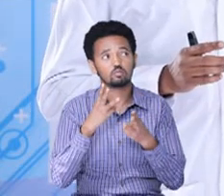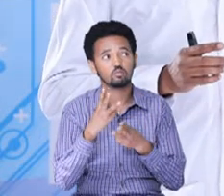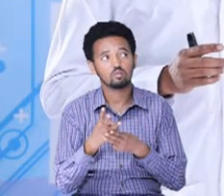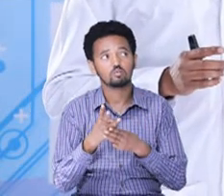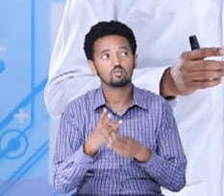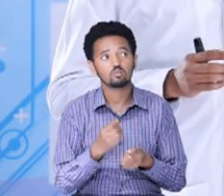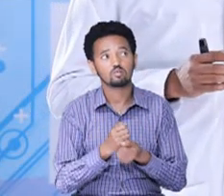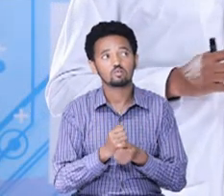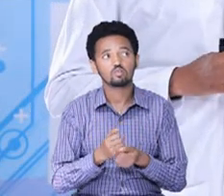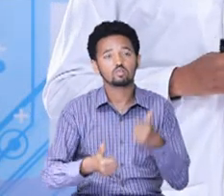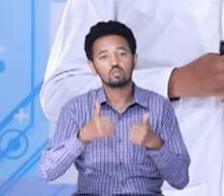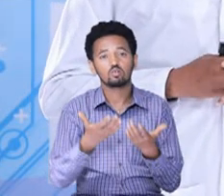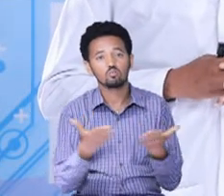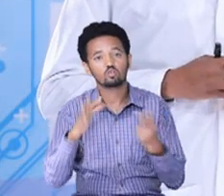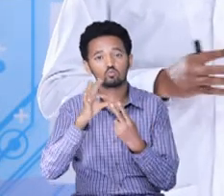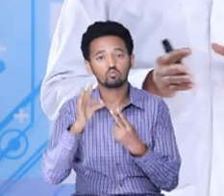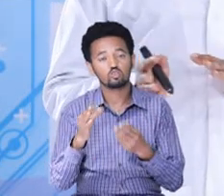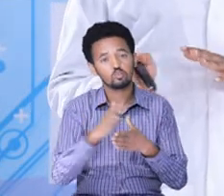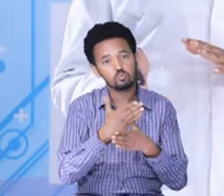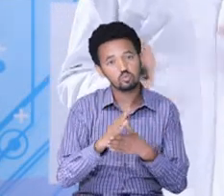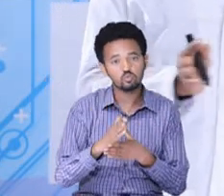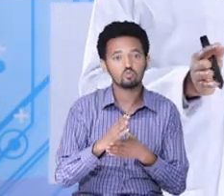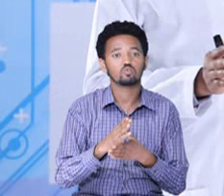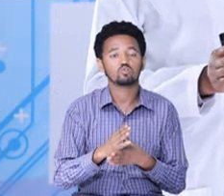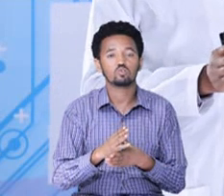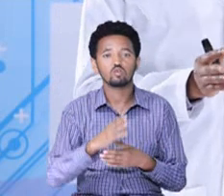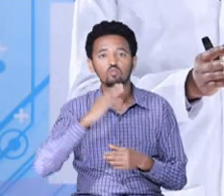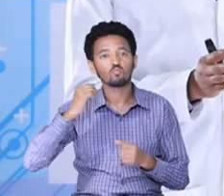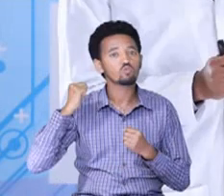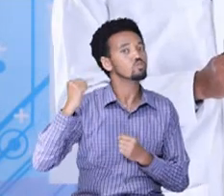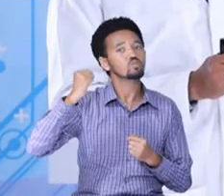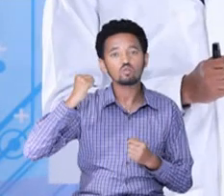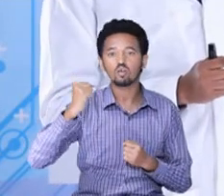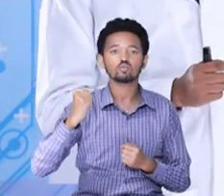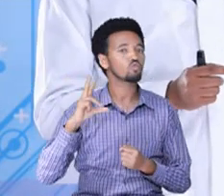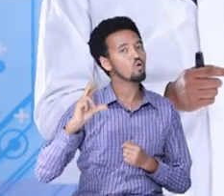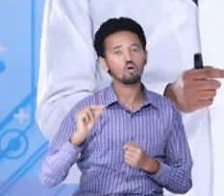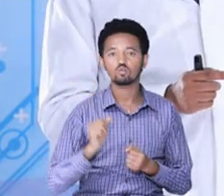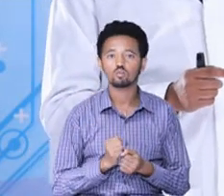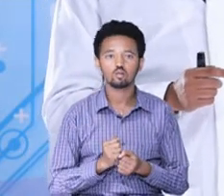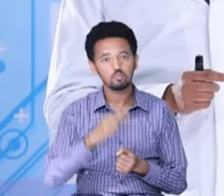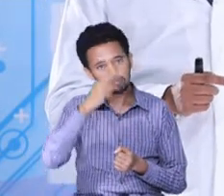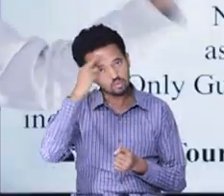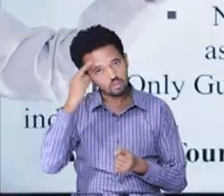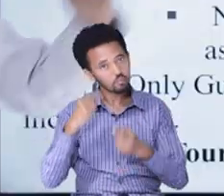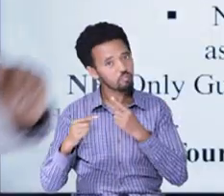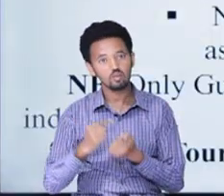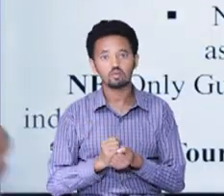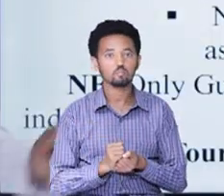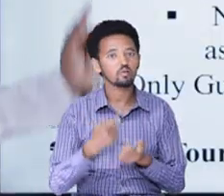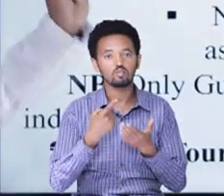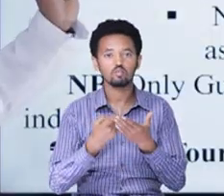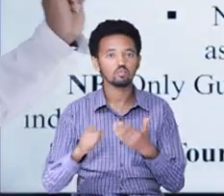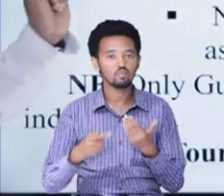Then they were choose between voting yes or no. Yes, becoming an autonomous